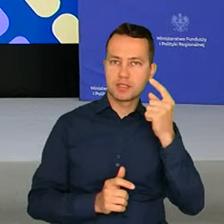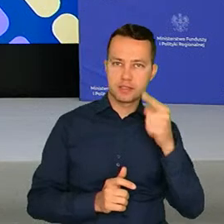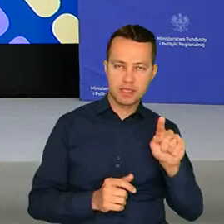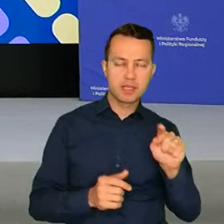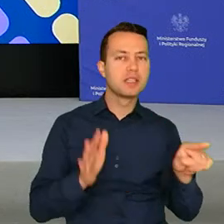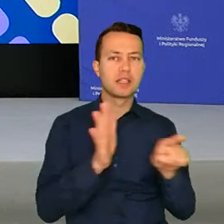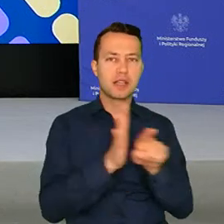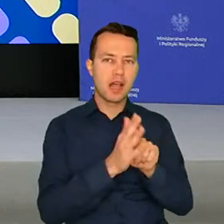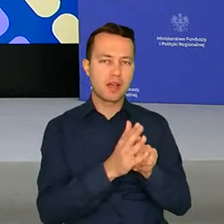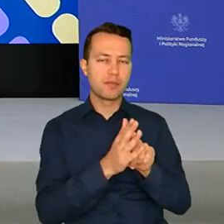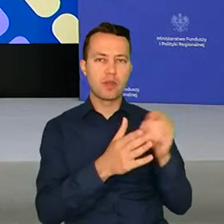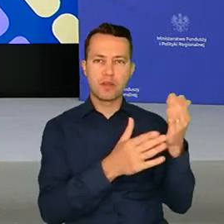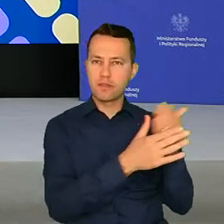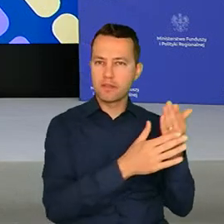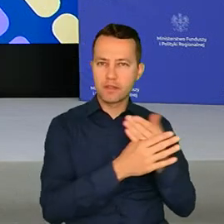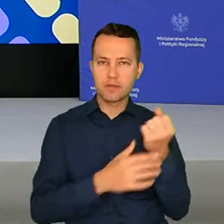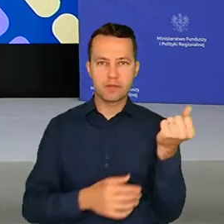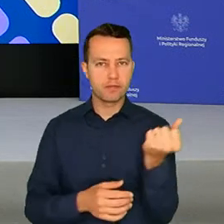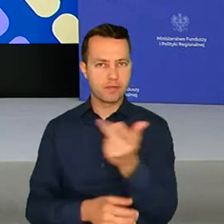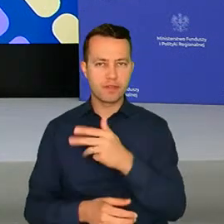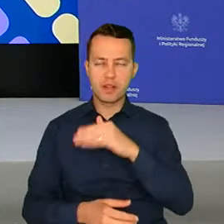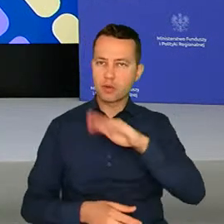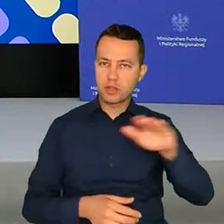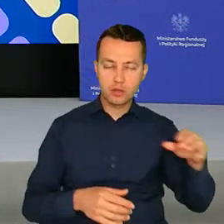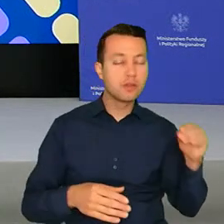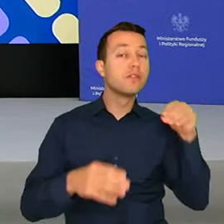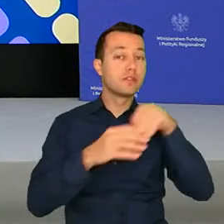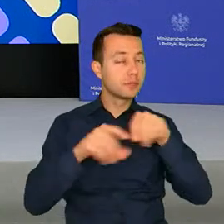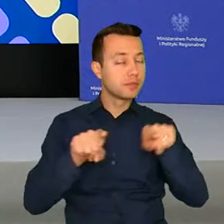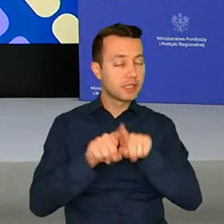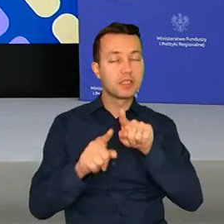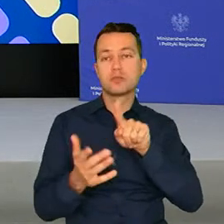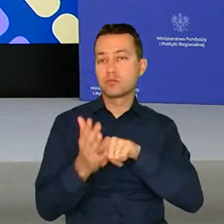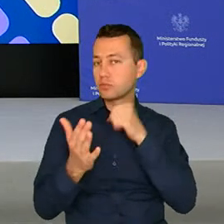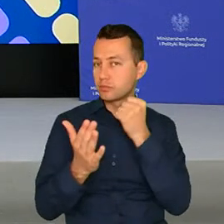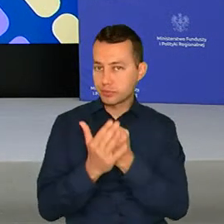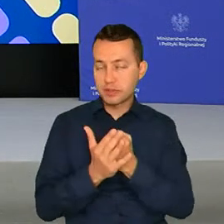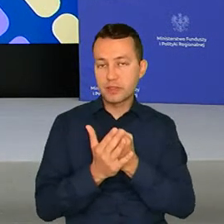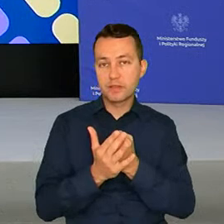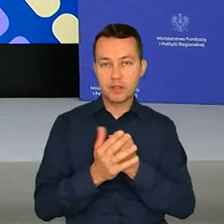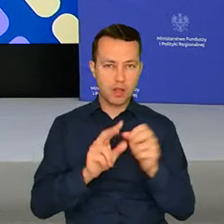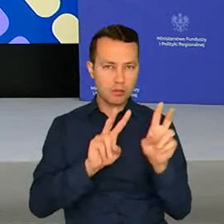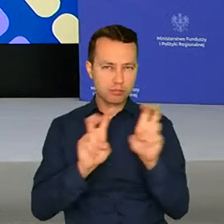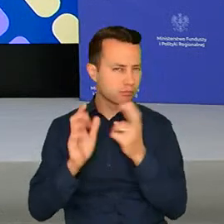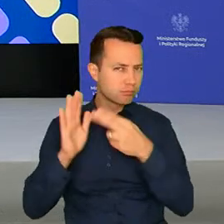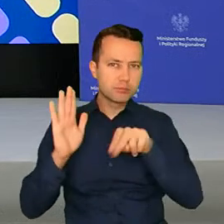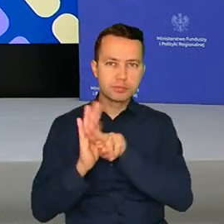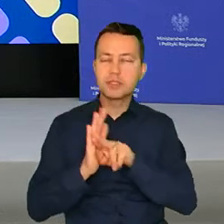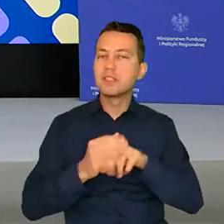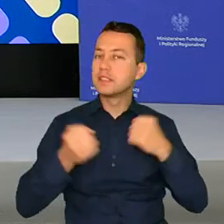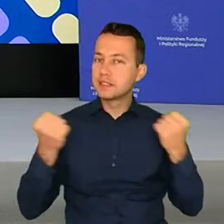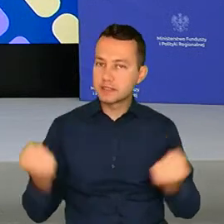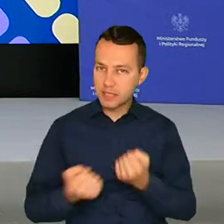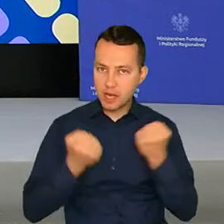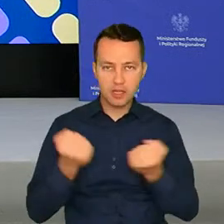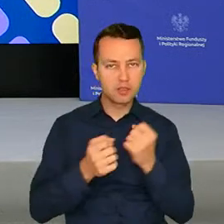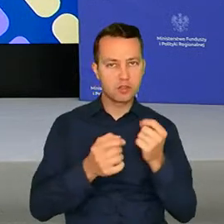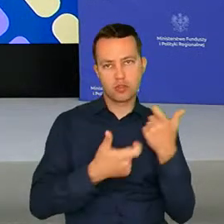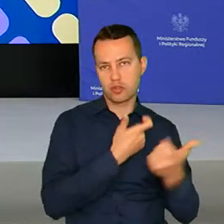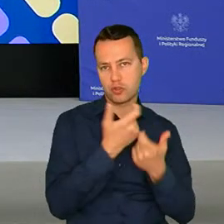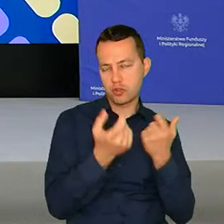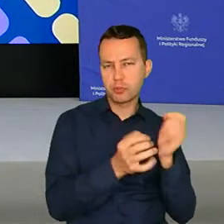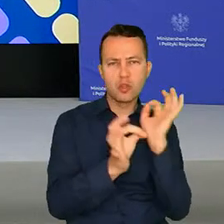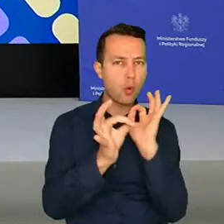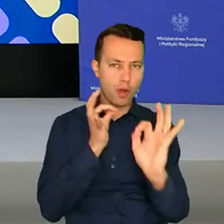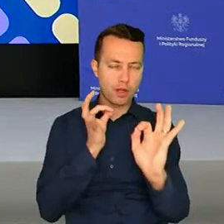guidance introduced the concept of due diligence. And to tell you how this looks, the concept of